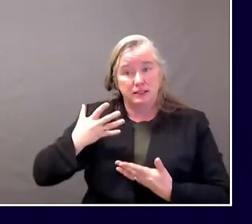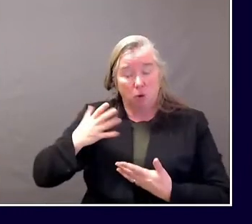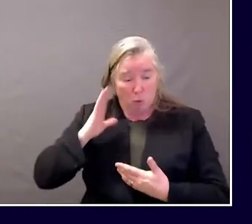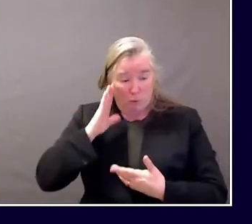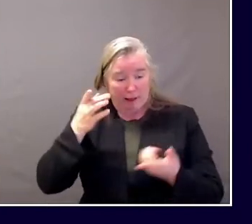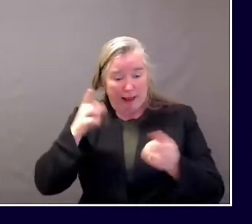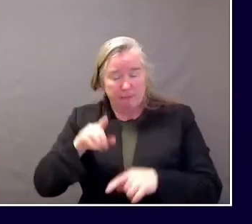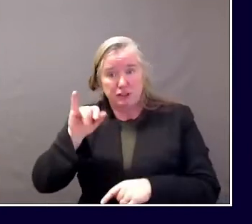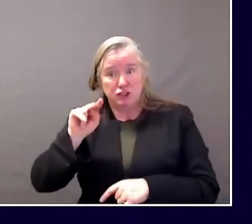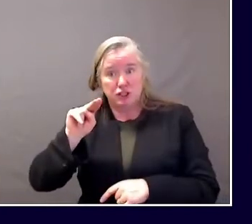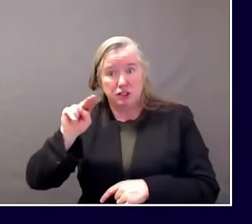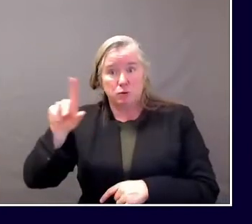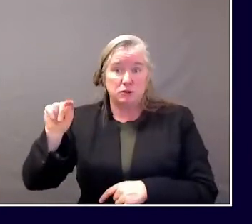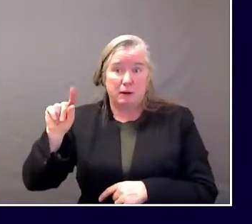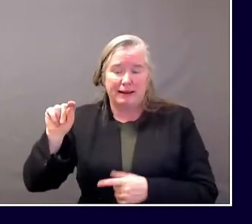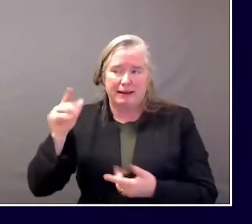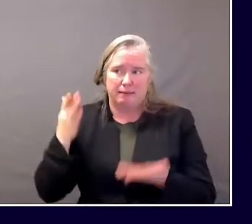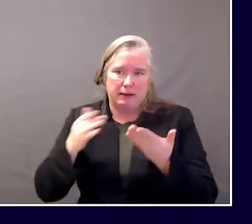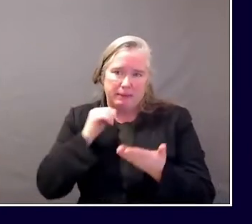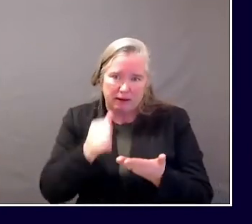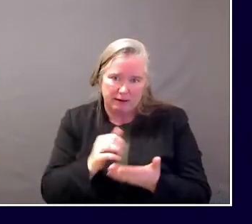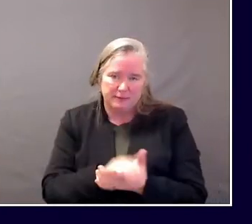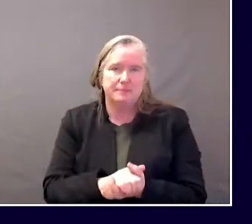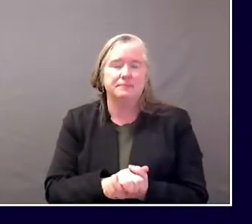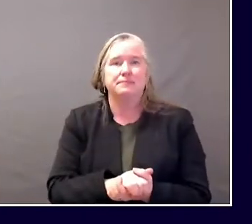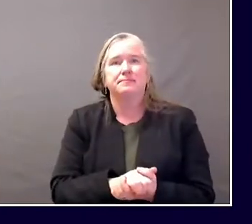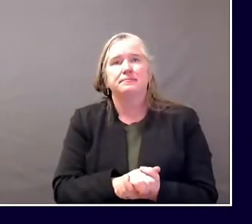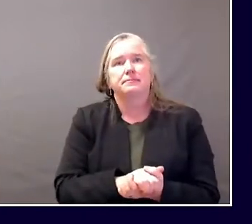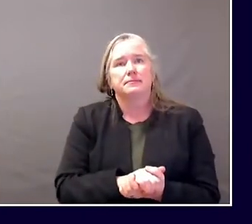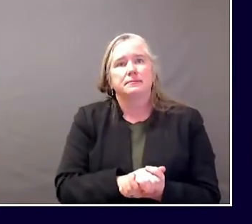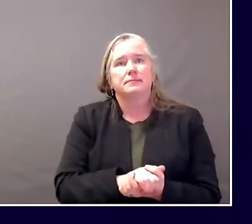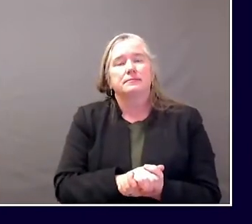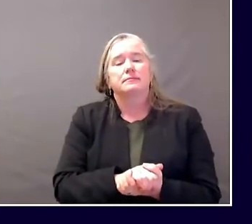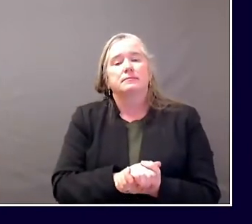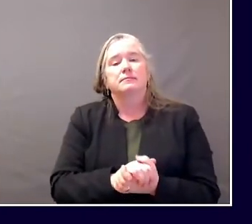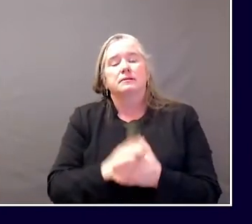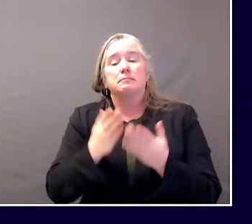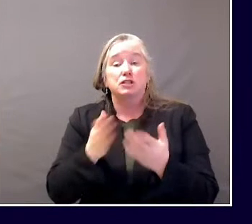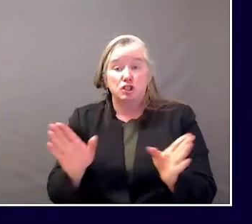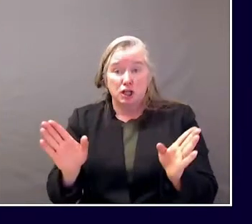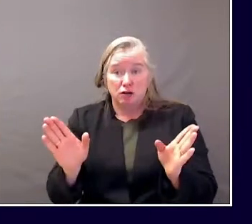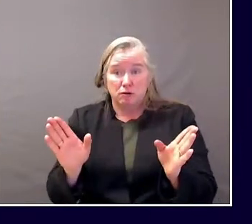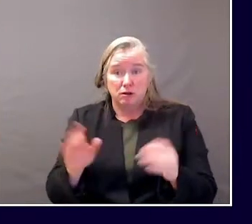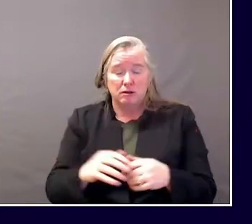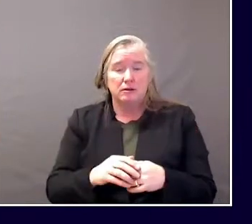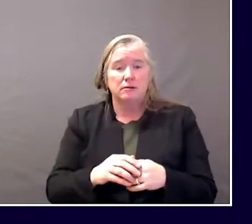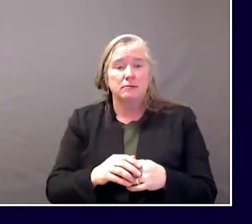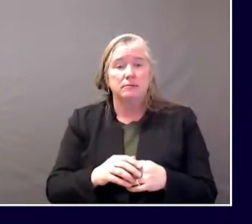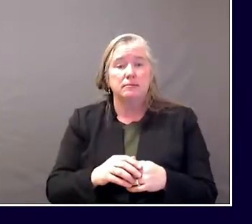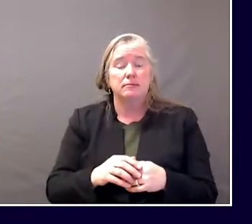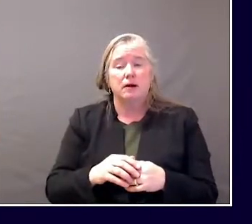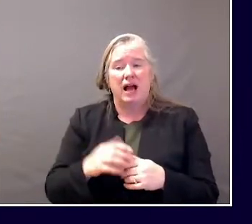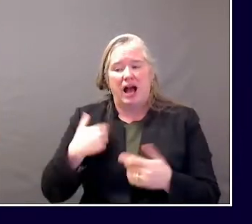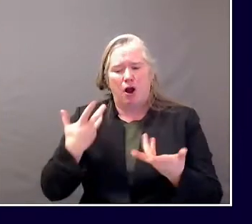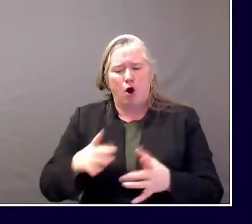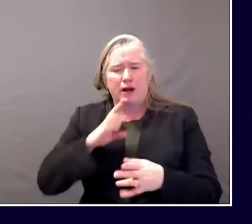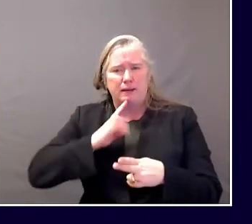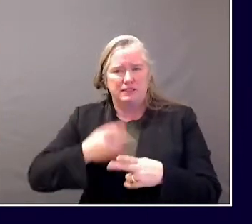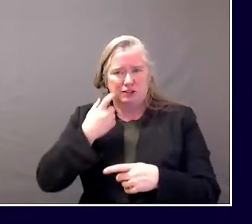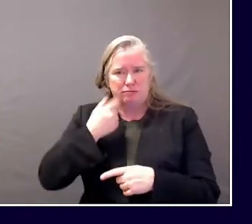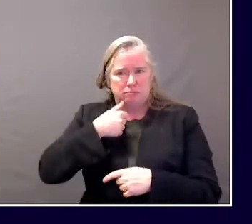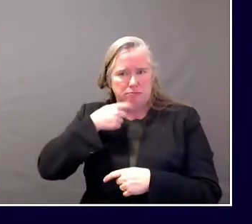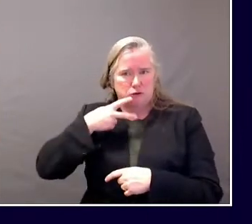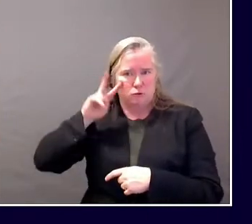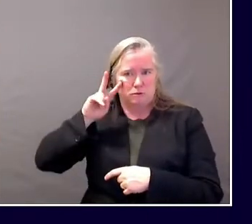that element specifically. What I will say in general, and what I talked about on Wednesday, is that one of the rate